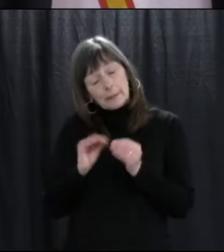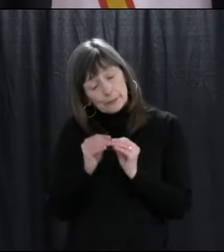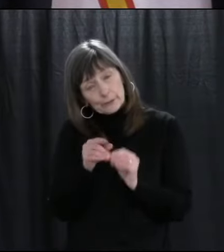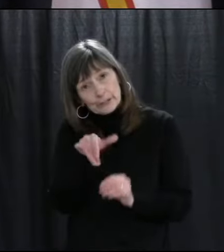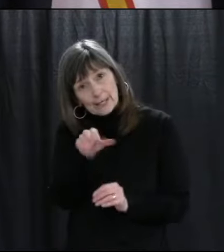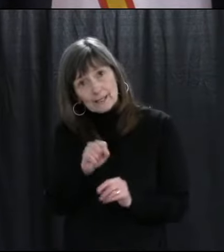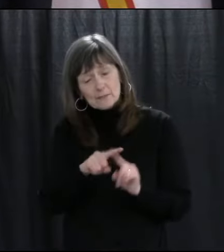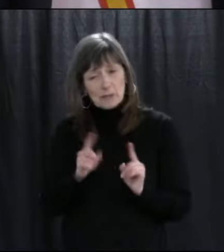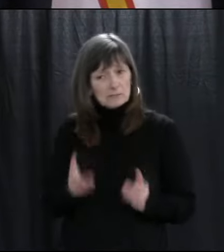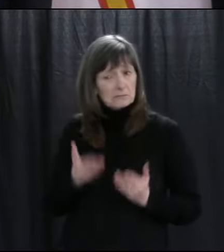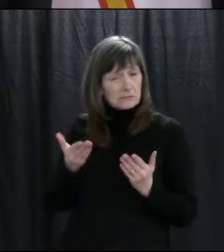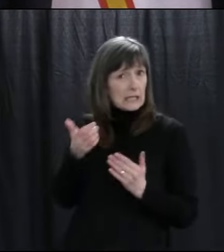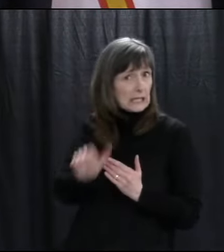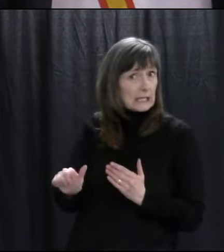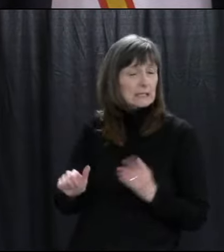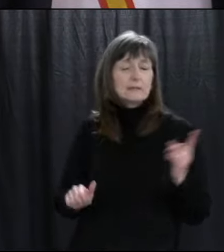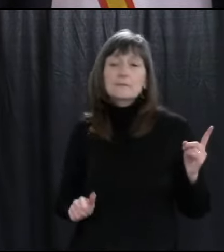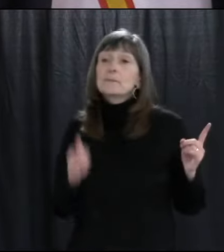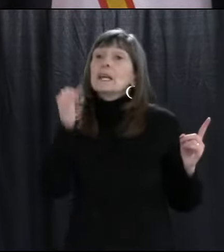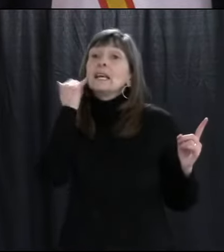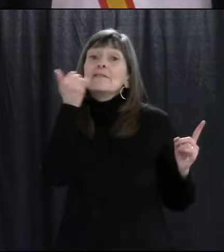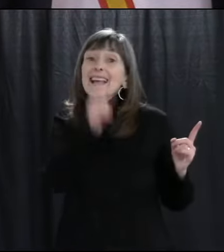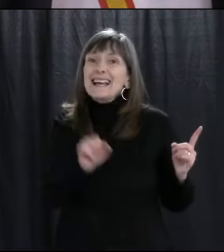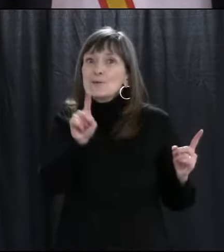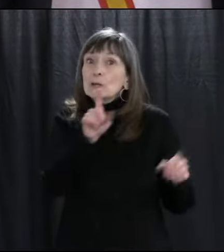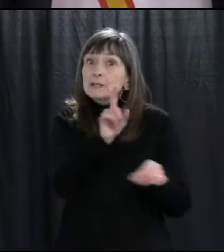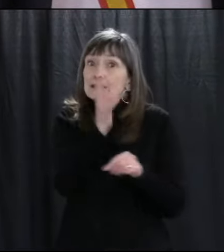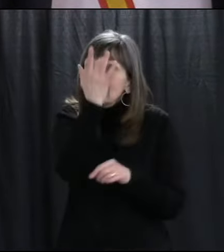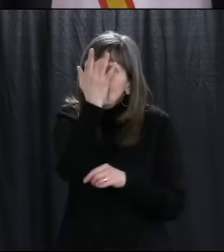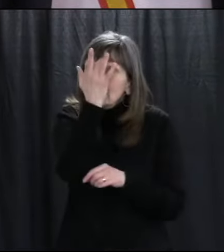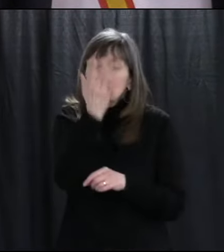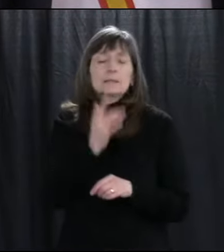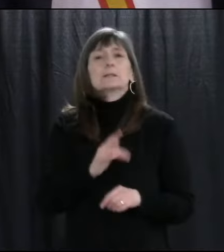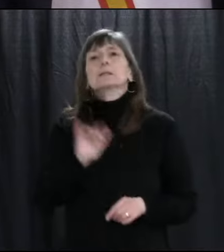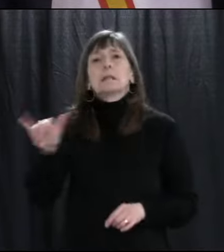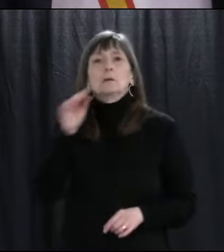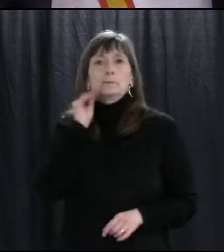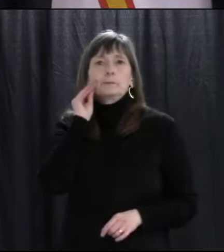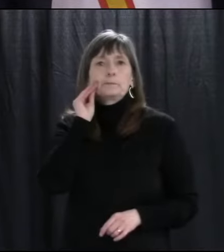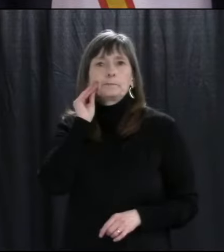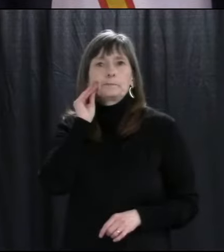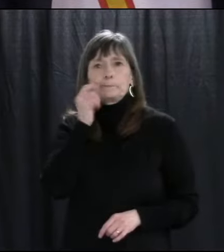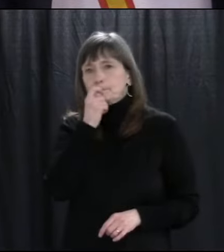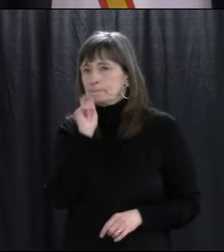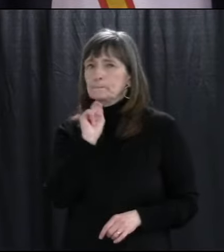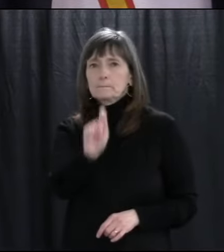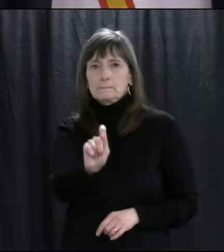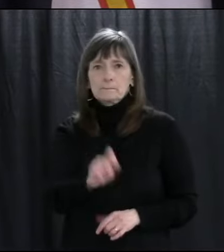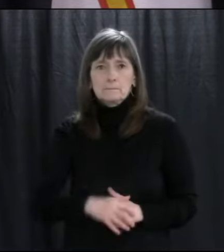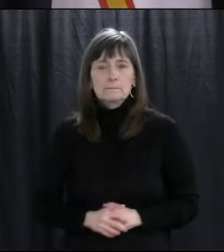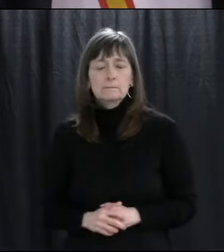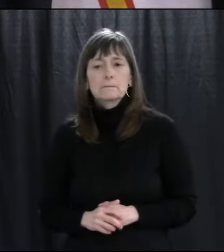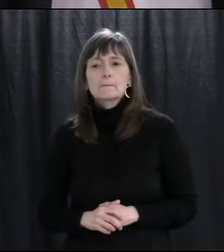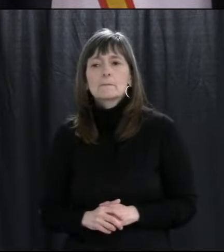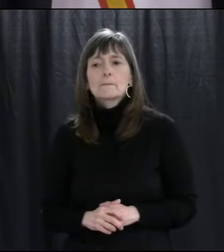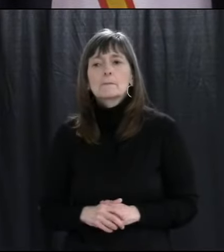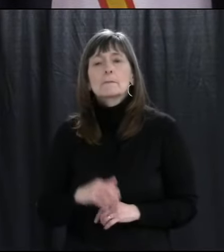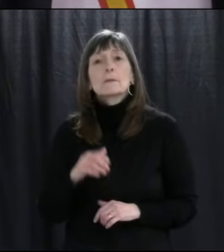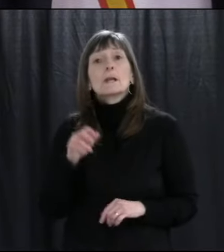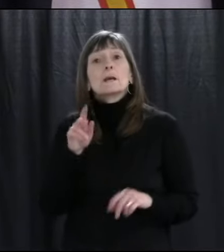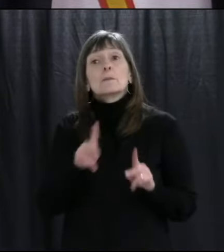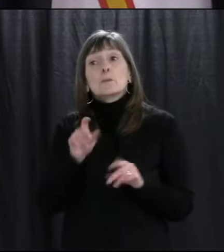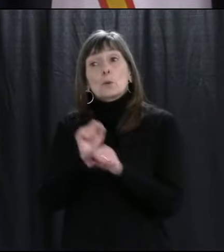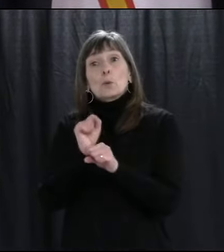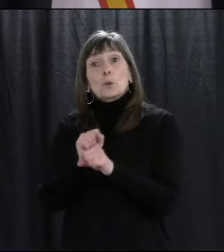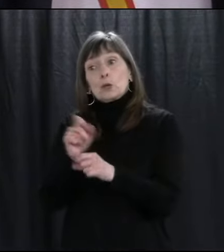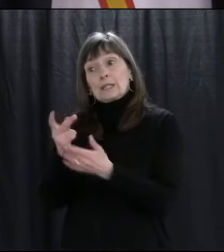there? Well, first of all, if anyone is sick, they should not be working. So that's the one thing that you can do to keep it safe. People who work